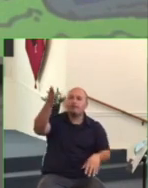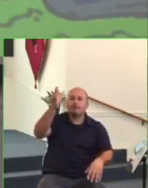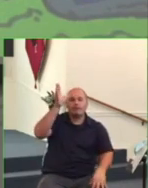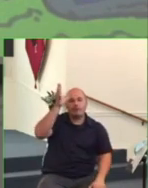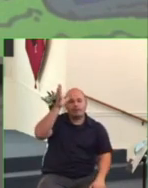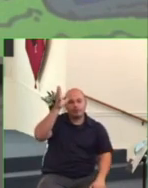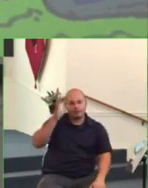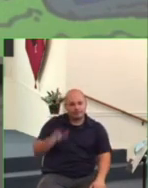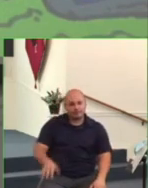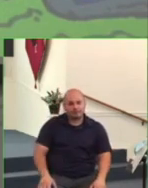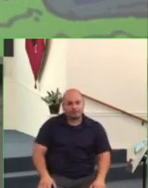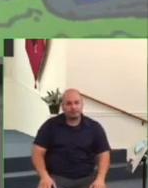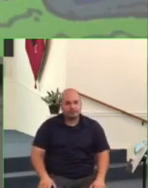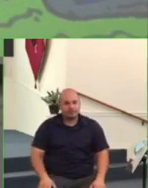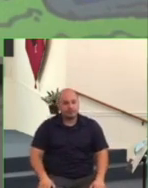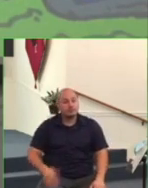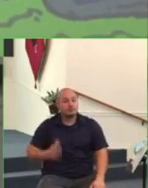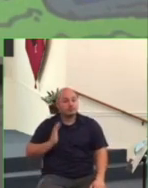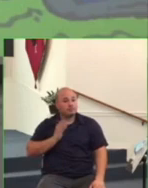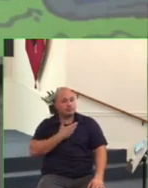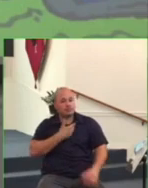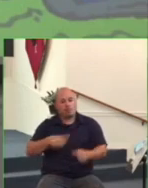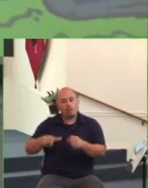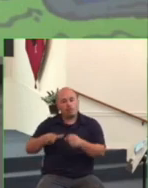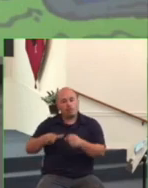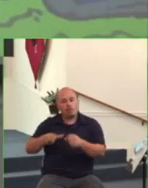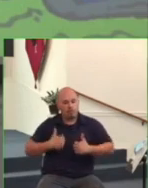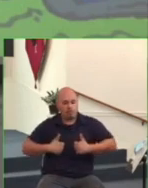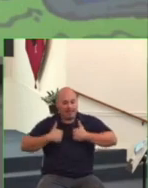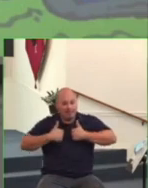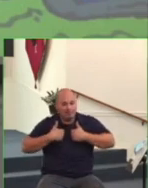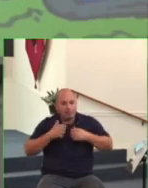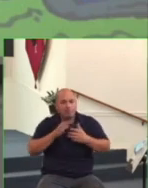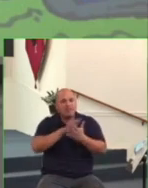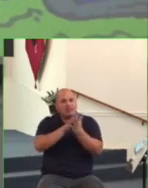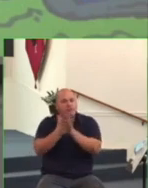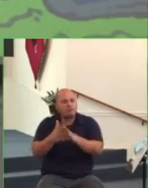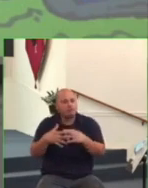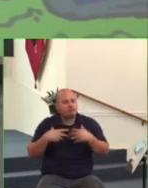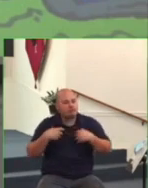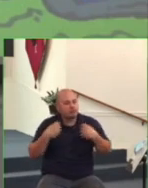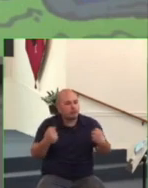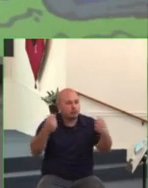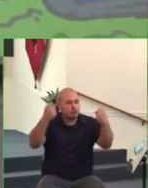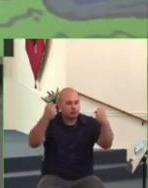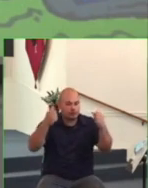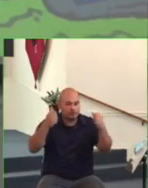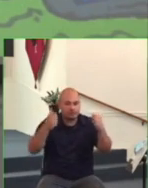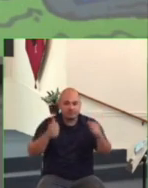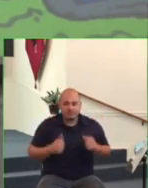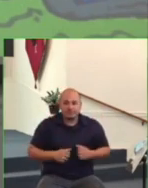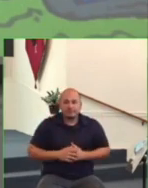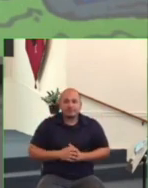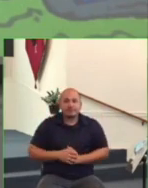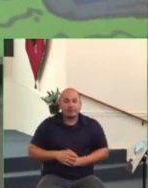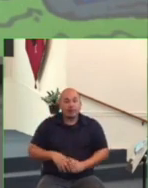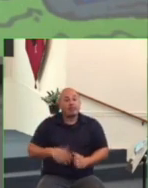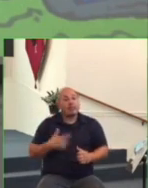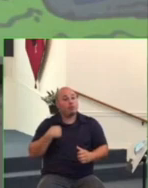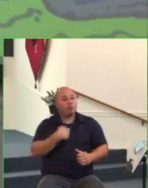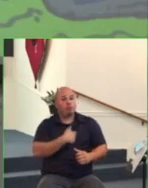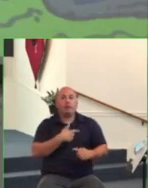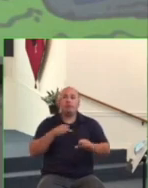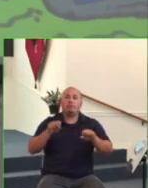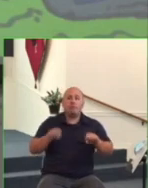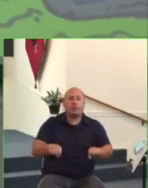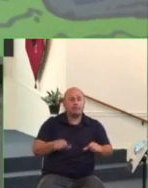by the strength that God provides as we obey the commands of Jesus. The teachings of Jesus always make our